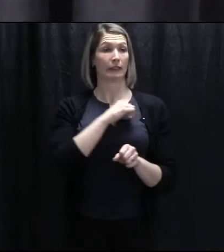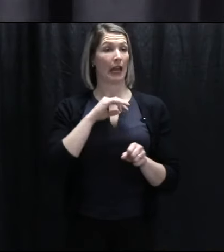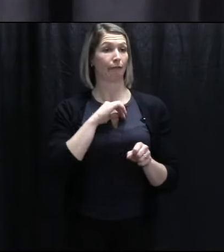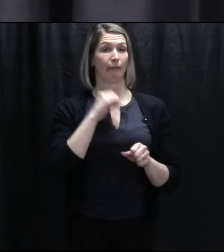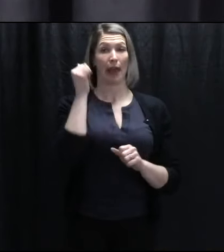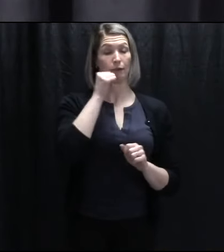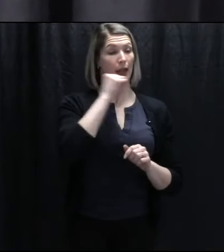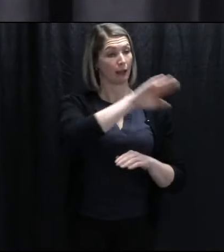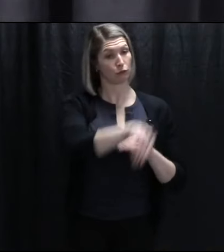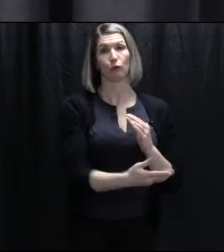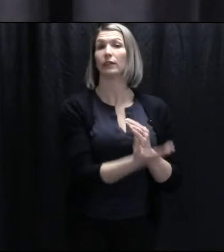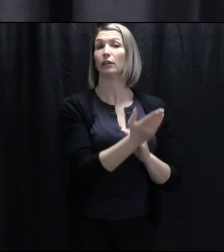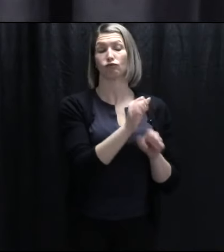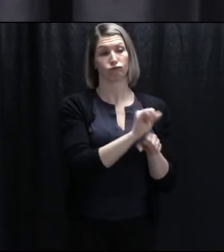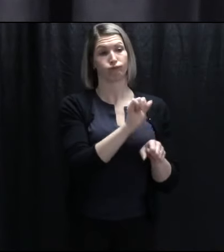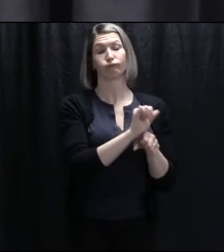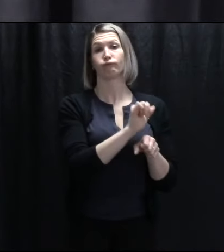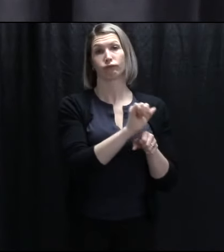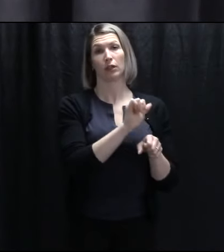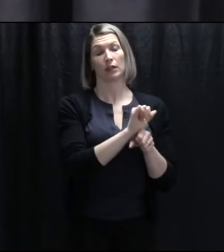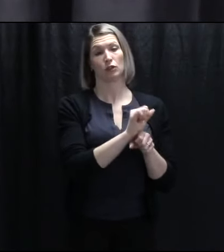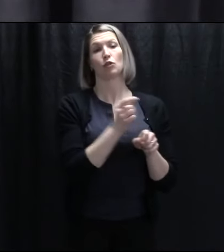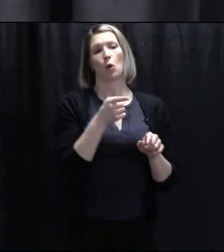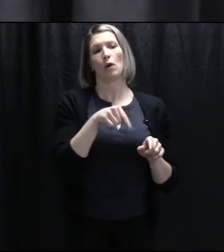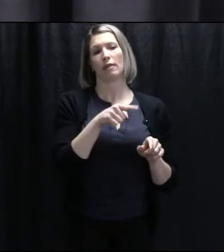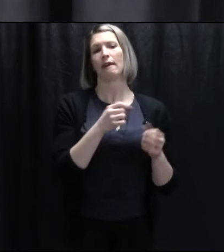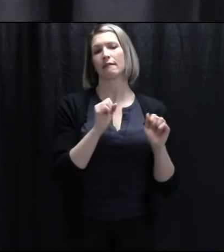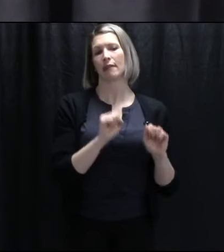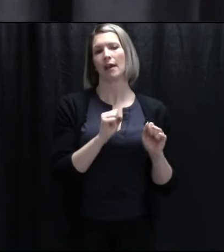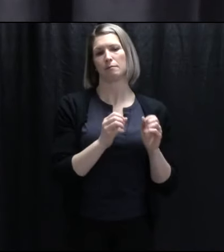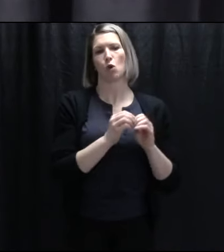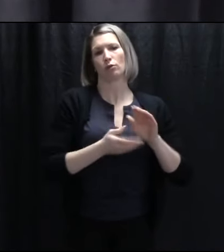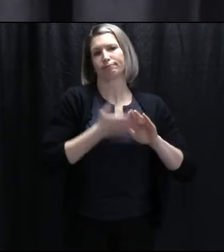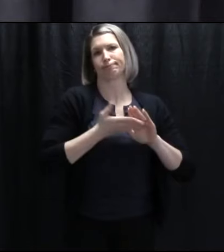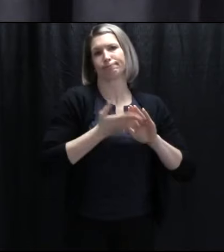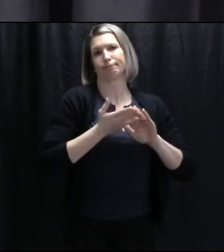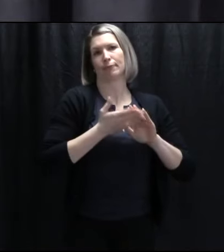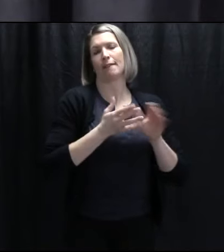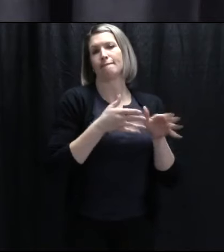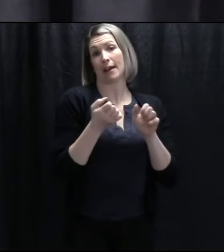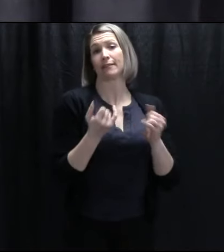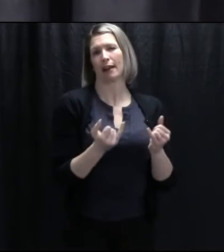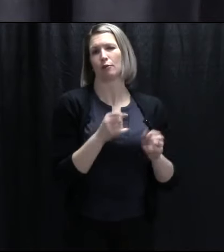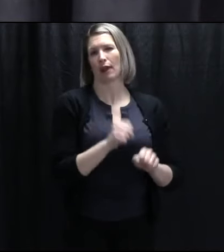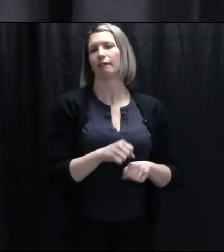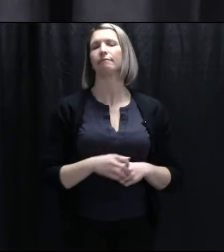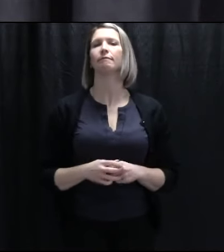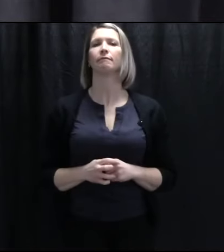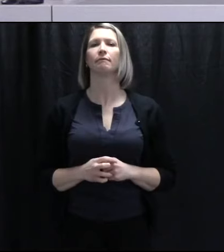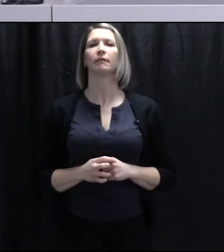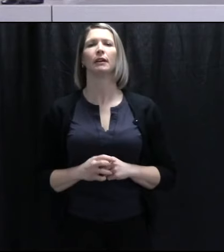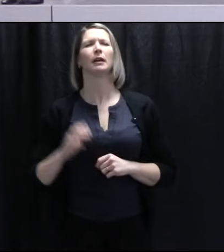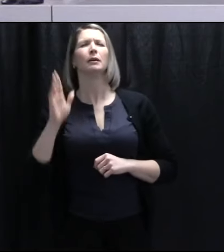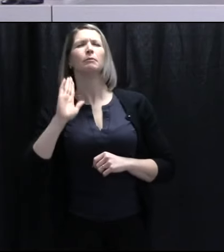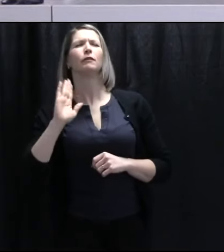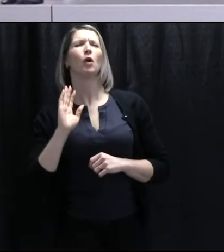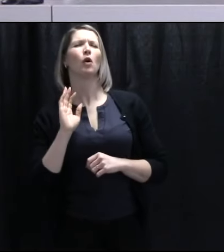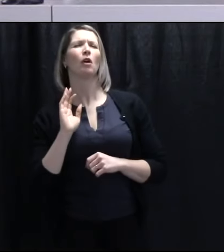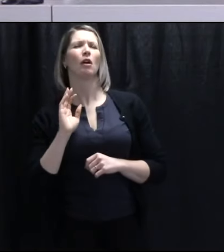there is capacity yet to do further tests than the number that we're receiving. Great. And my understanding before was that